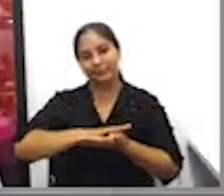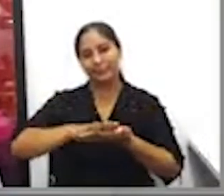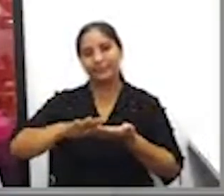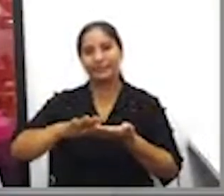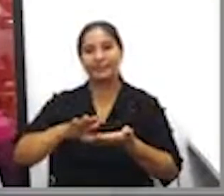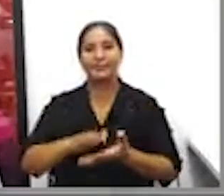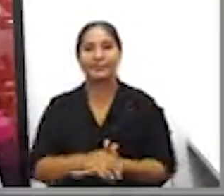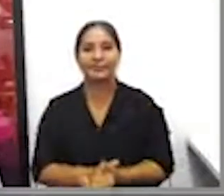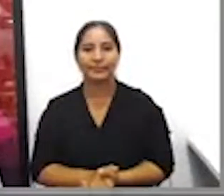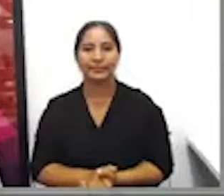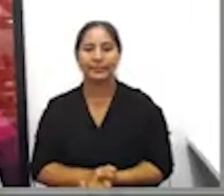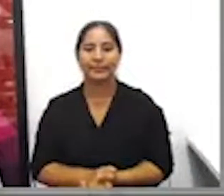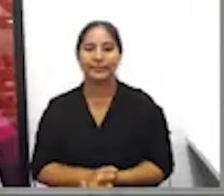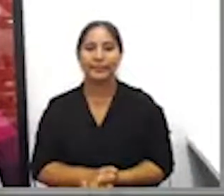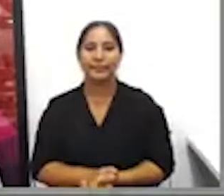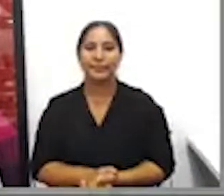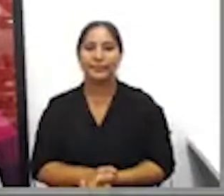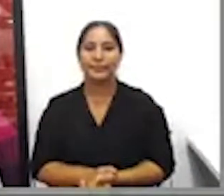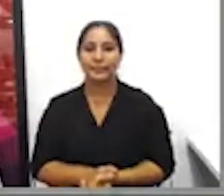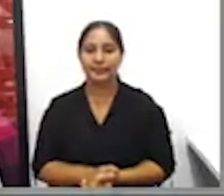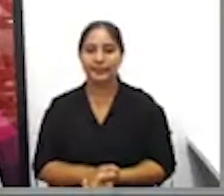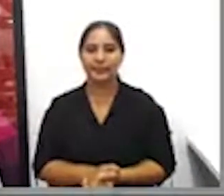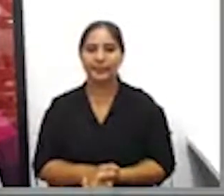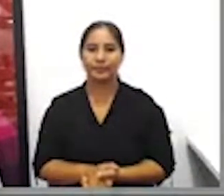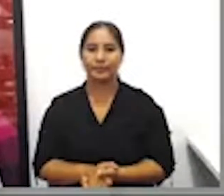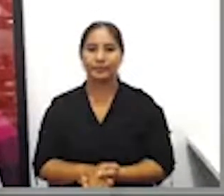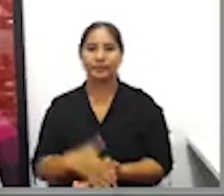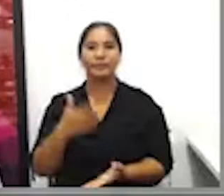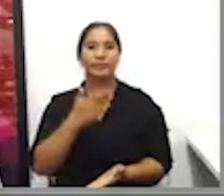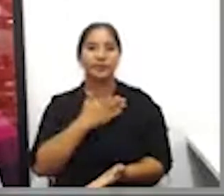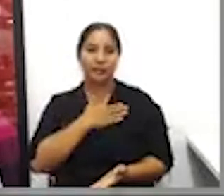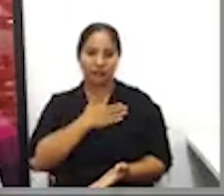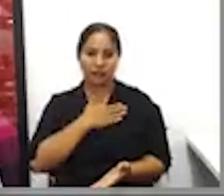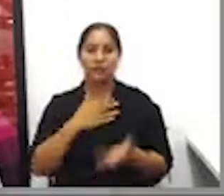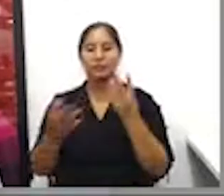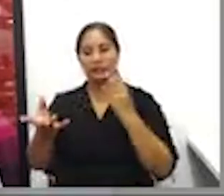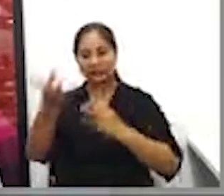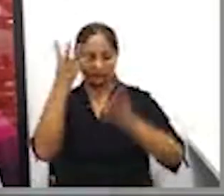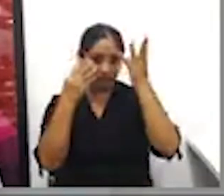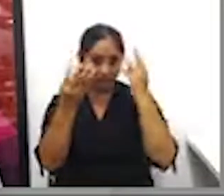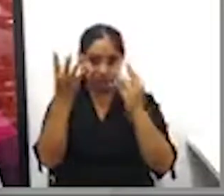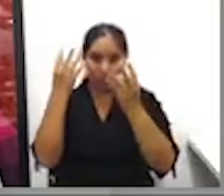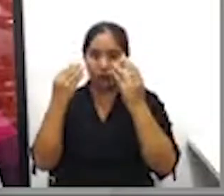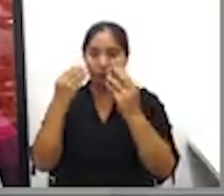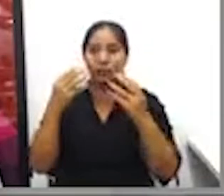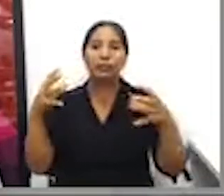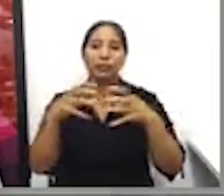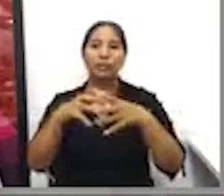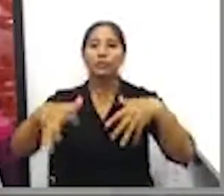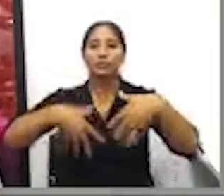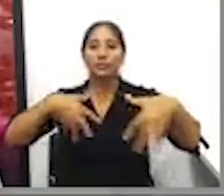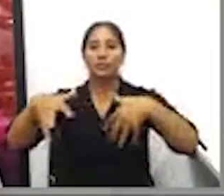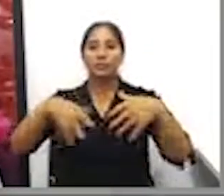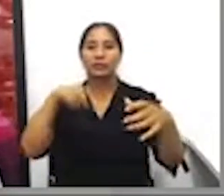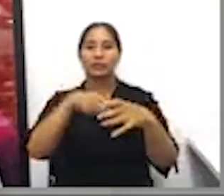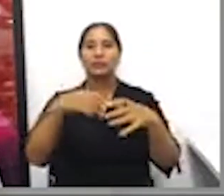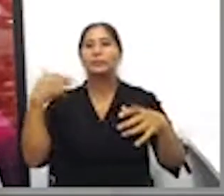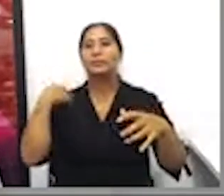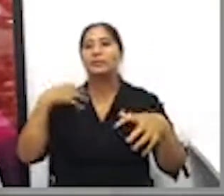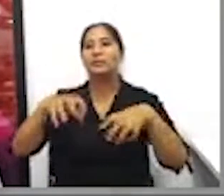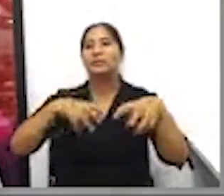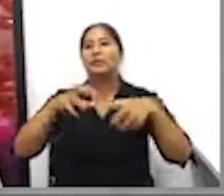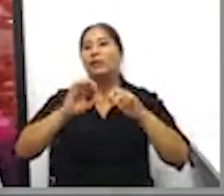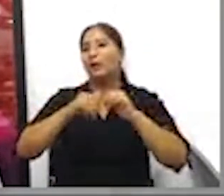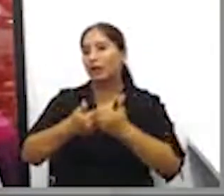of the community, how you can bring people together, what the strategy might be to getting to